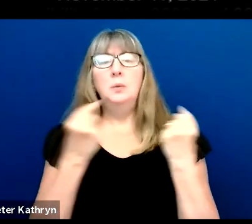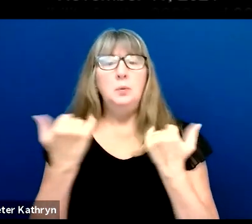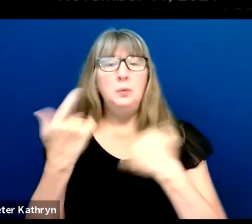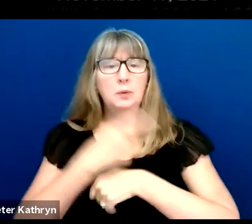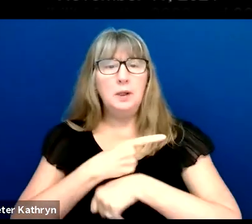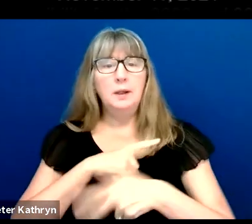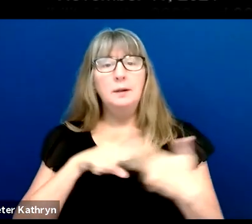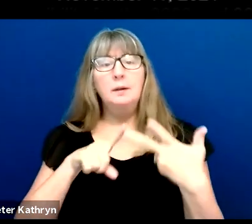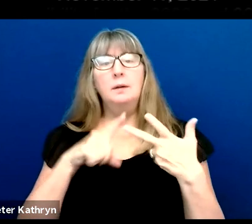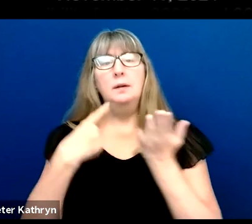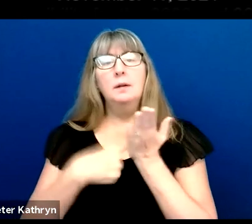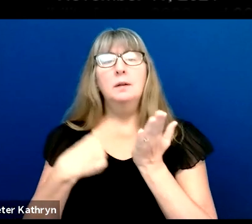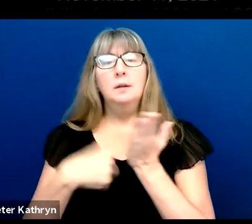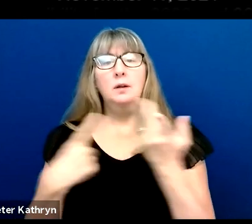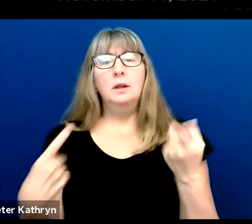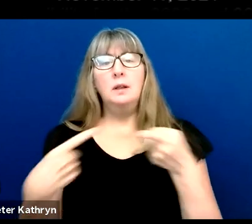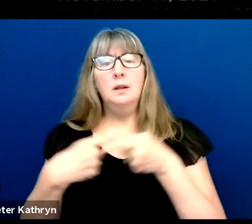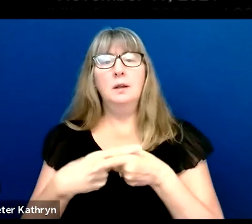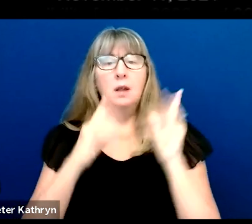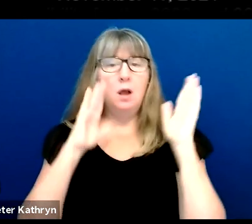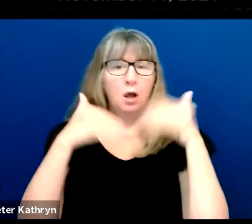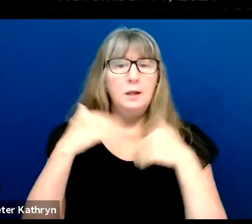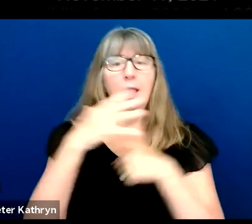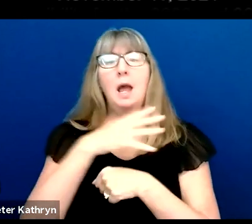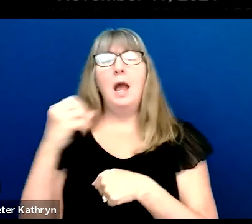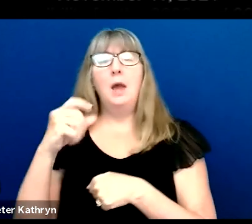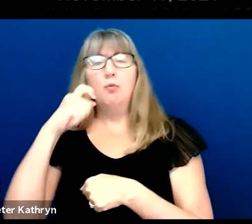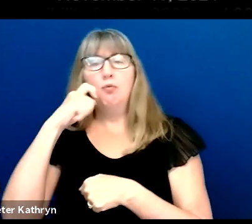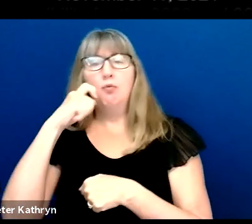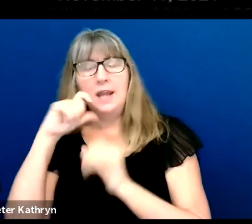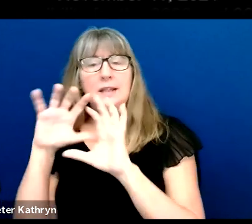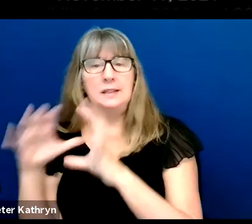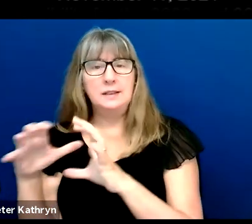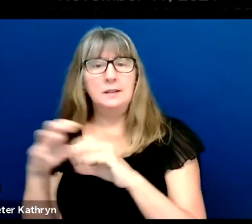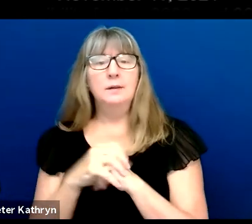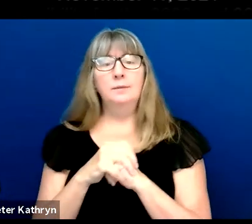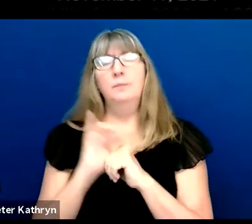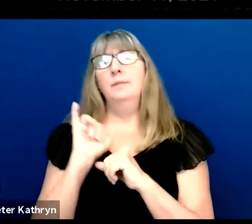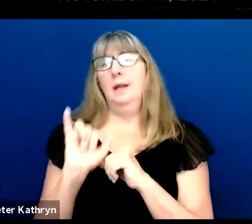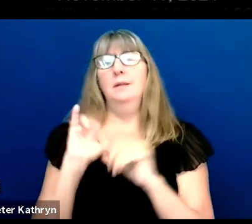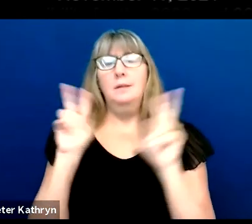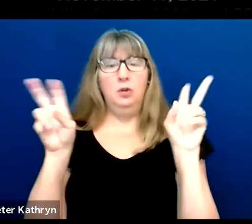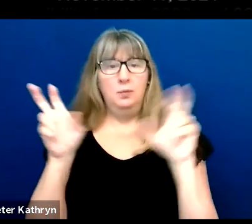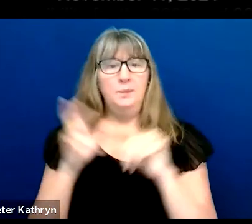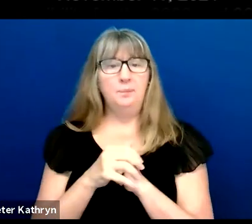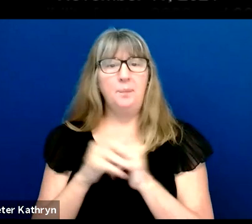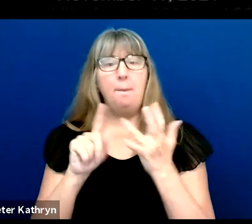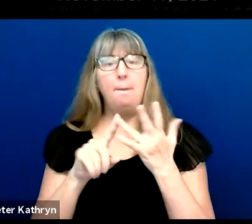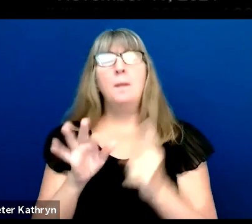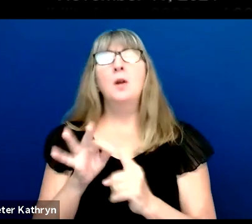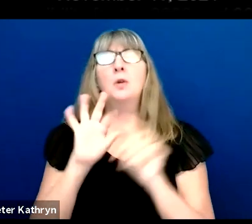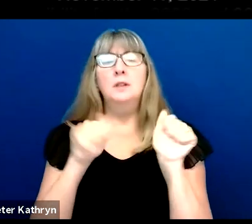the intersection of autism and race, which is the topic of our presentation today, discussion of the unique challenges and needs